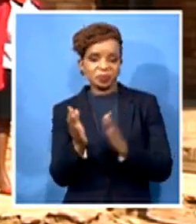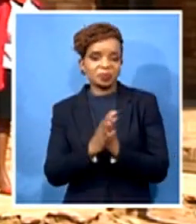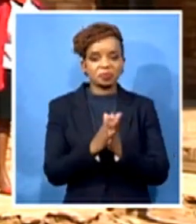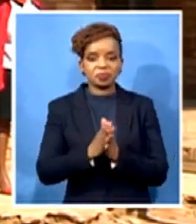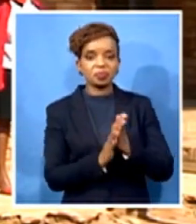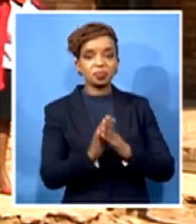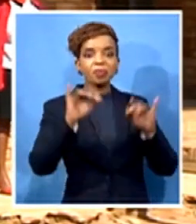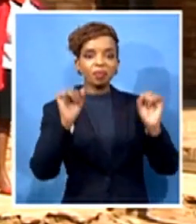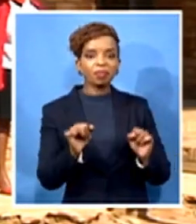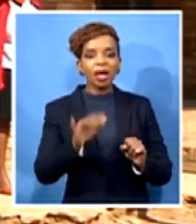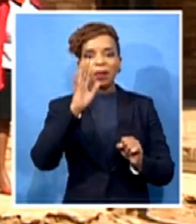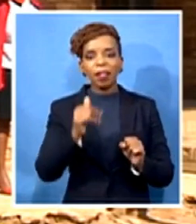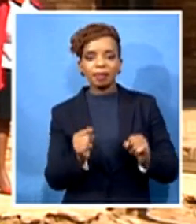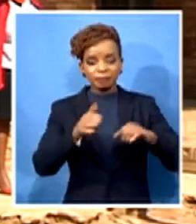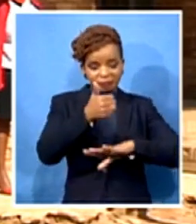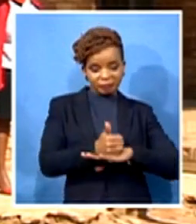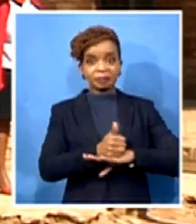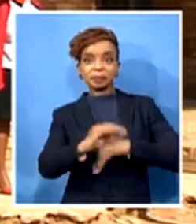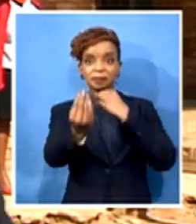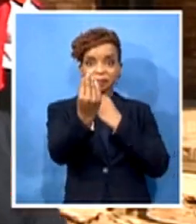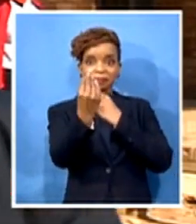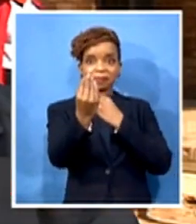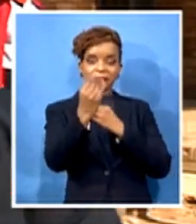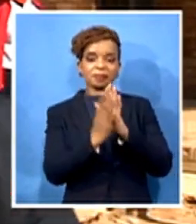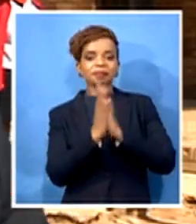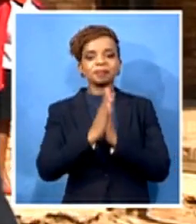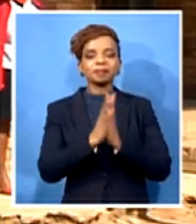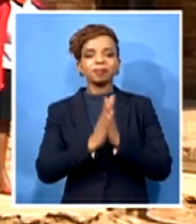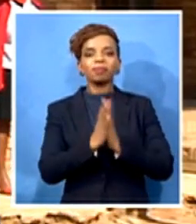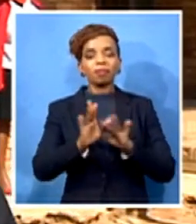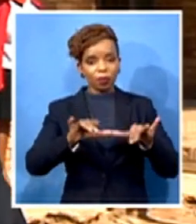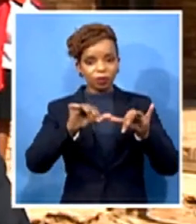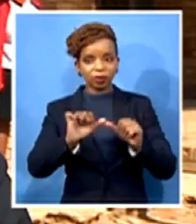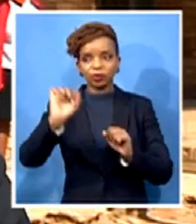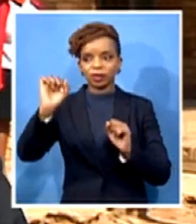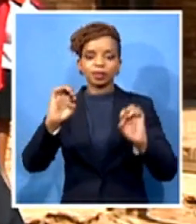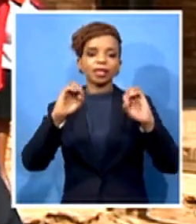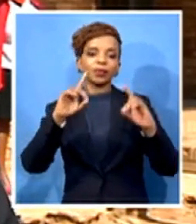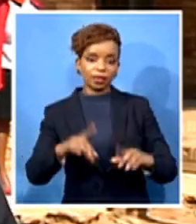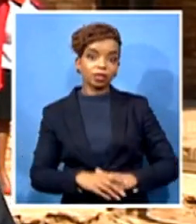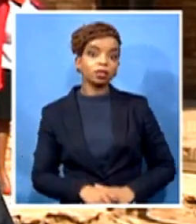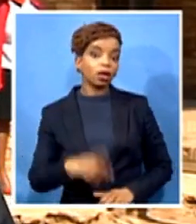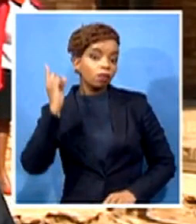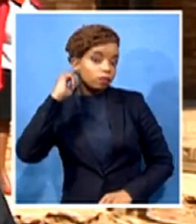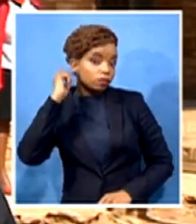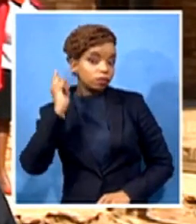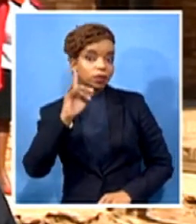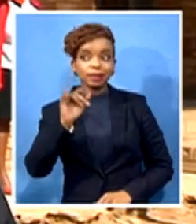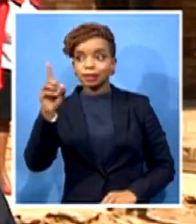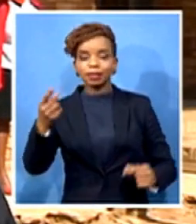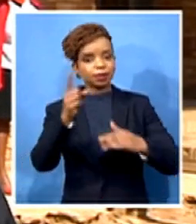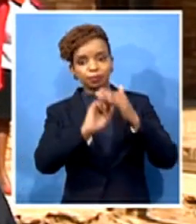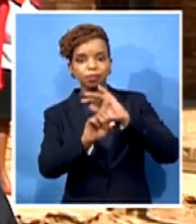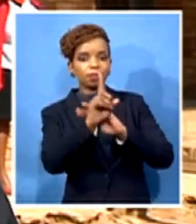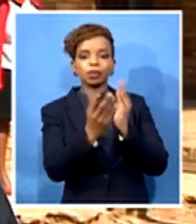think obviously continue with his education, considering that he hadn't been at school since March, and I think there